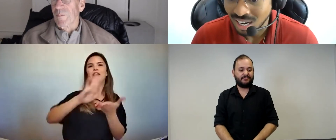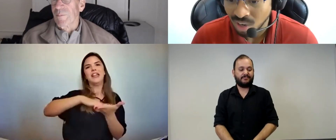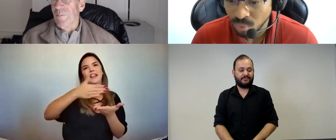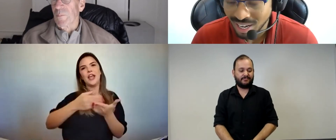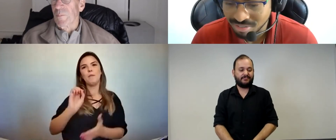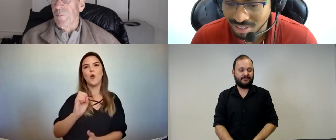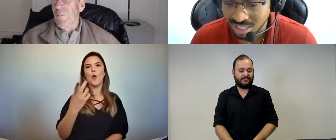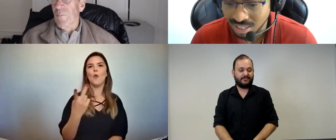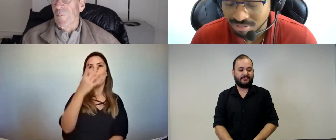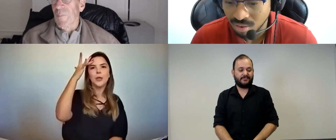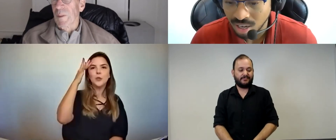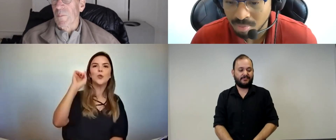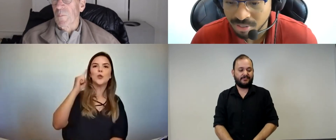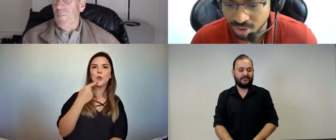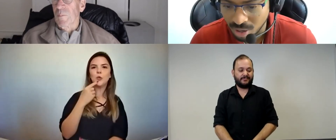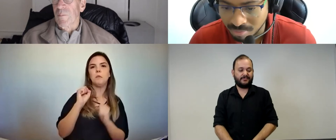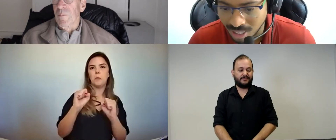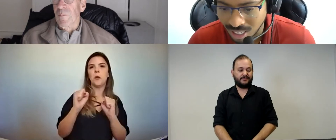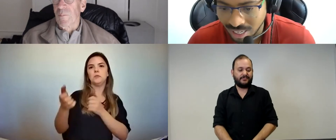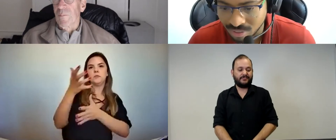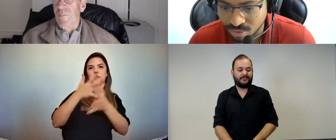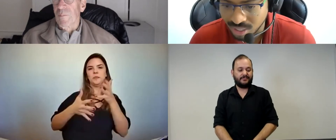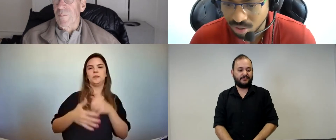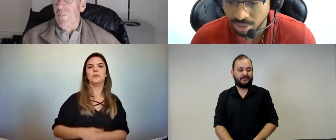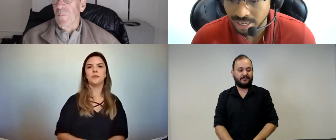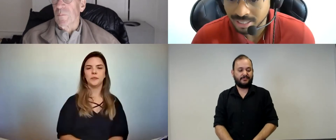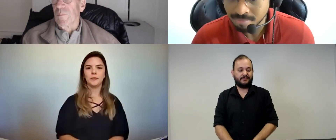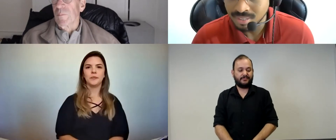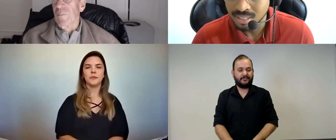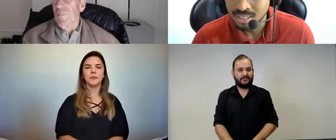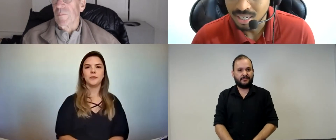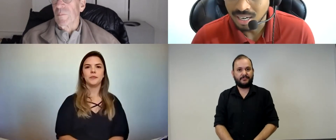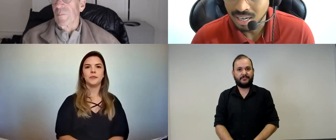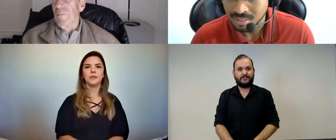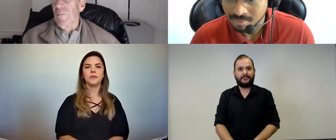Good. We have a final comment from Edric Correa.